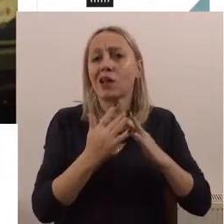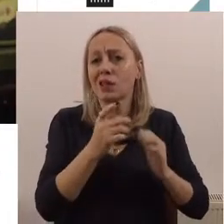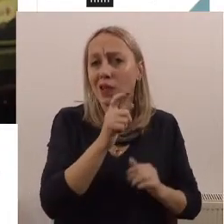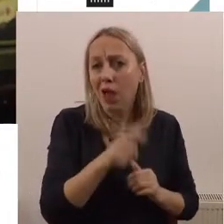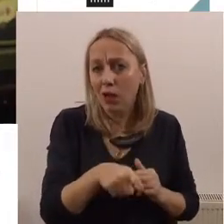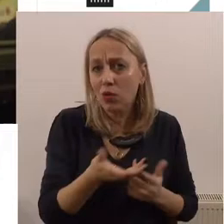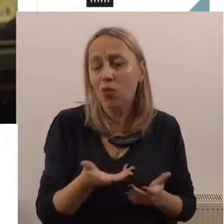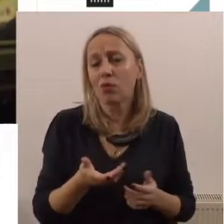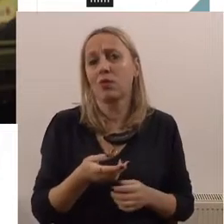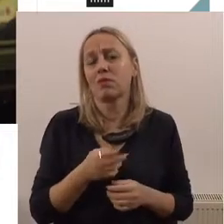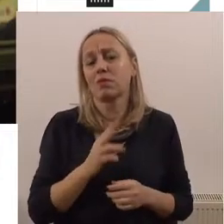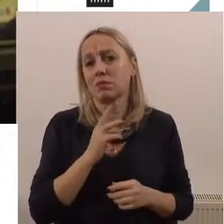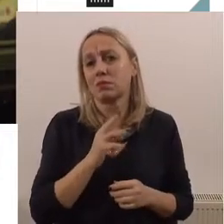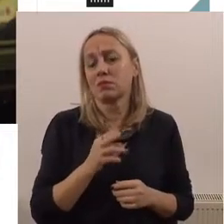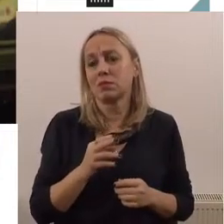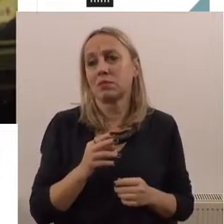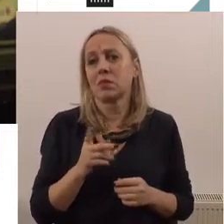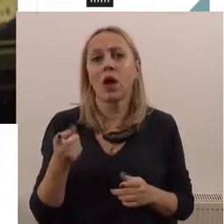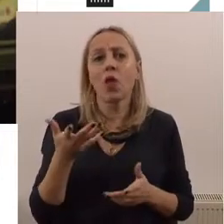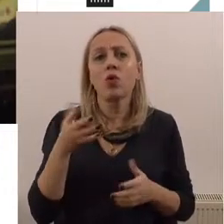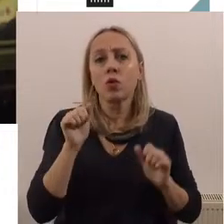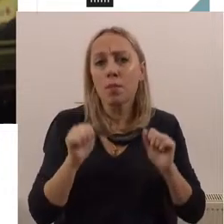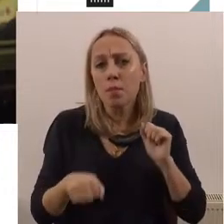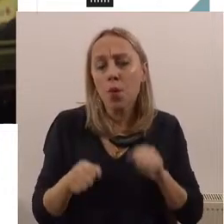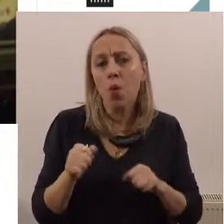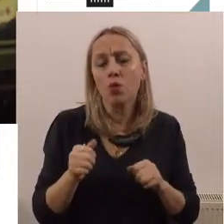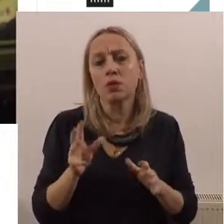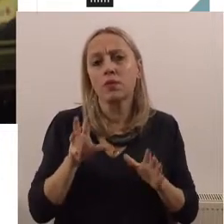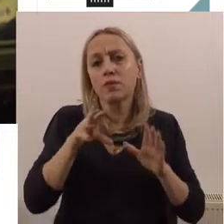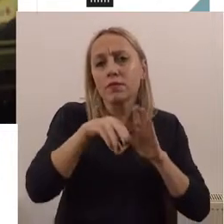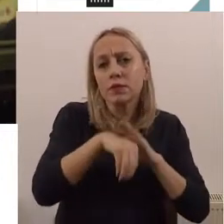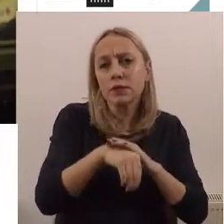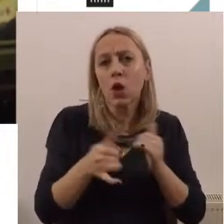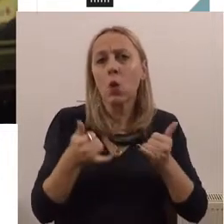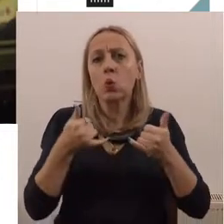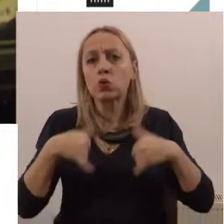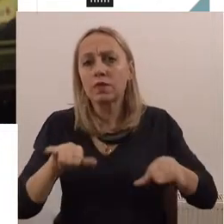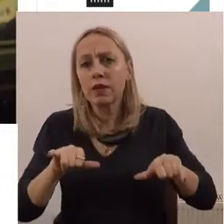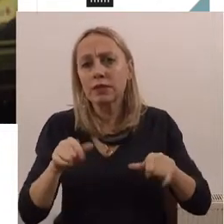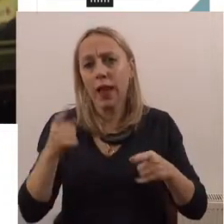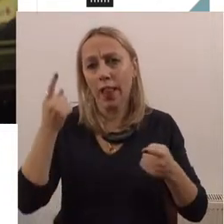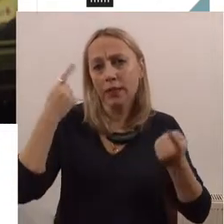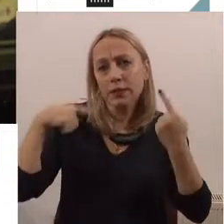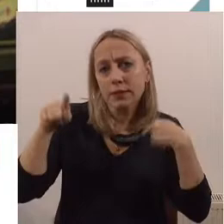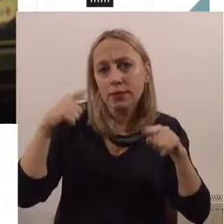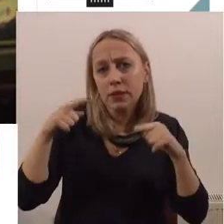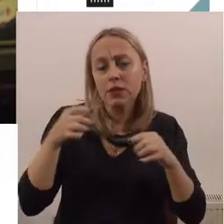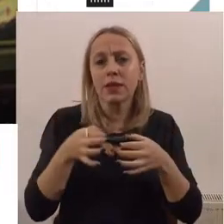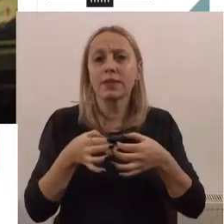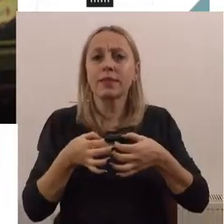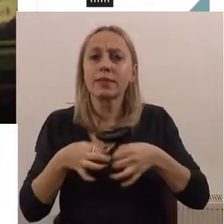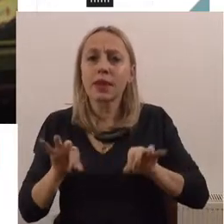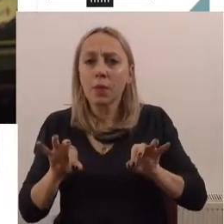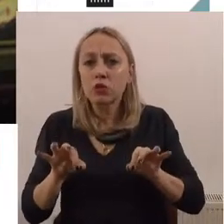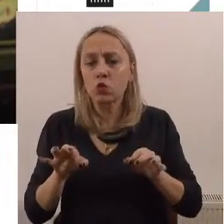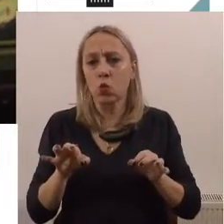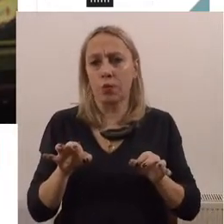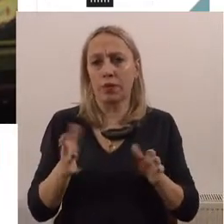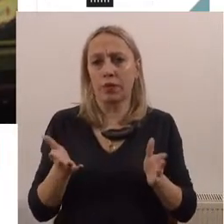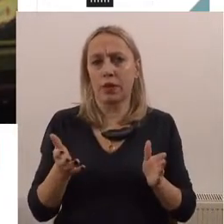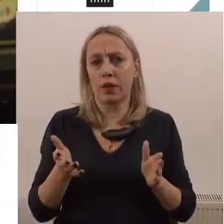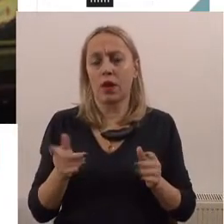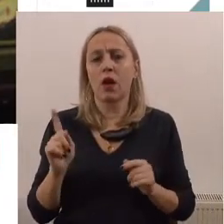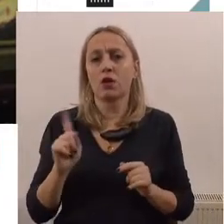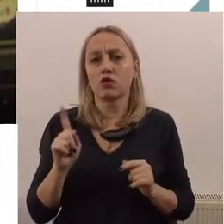in order to secure the services of architecture experts who could come up